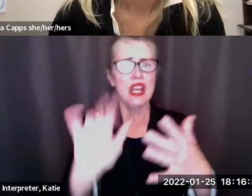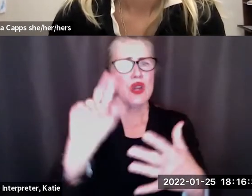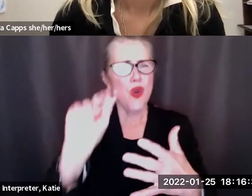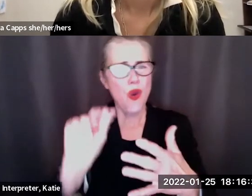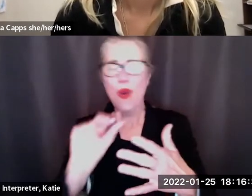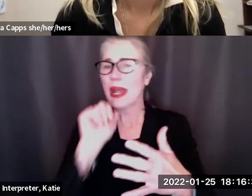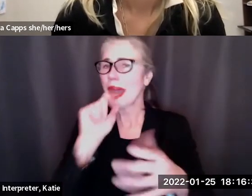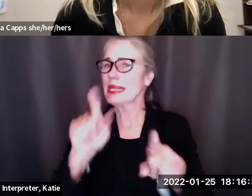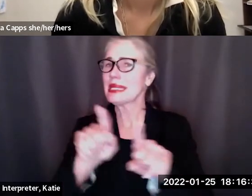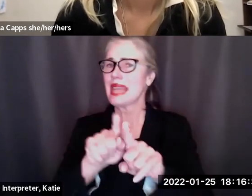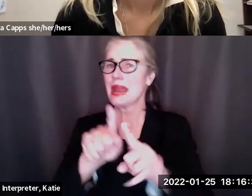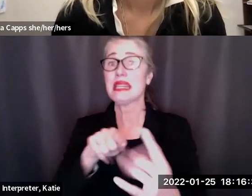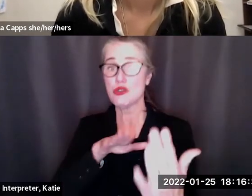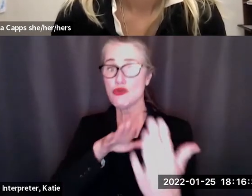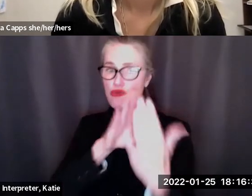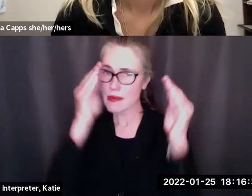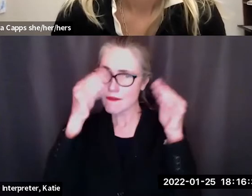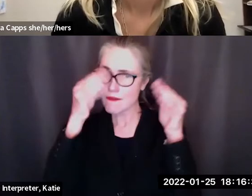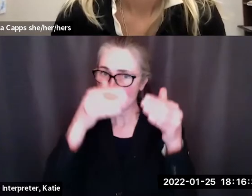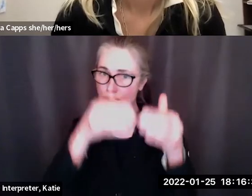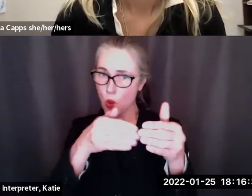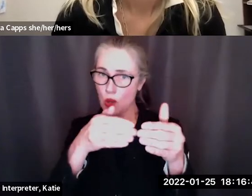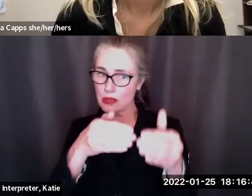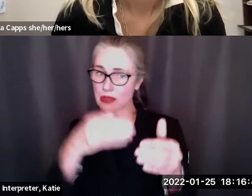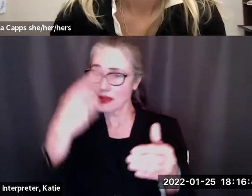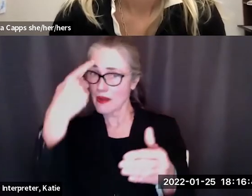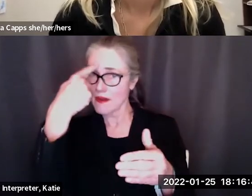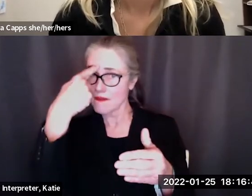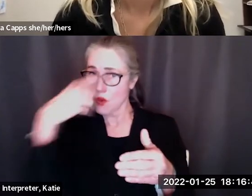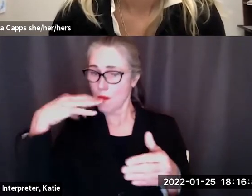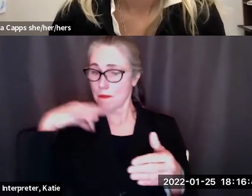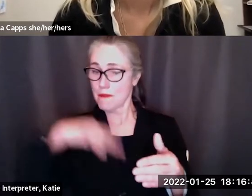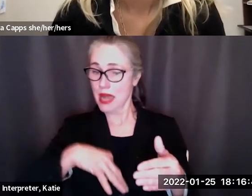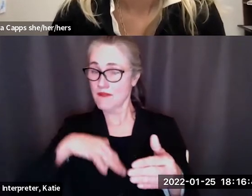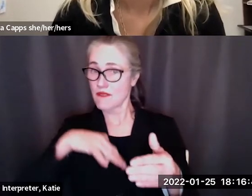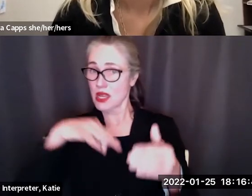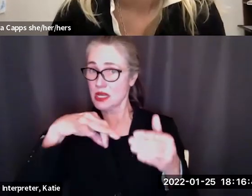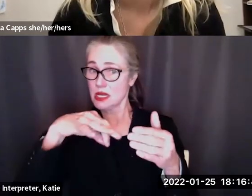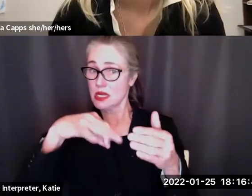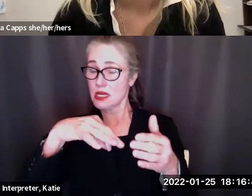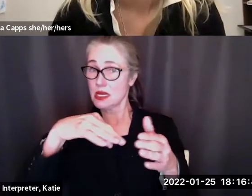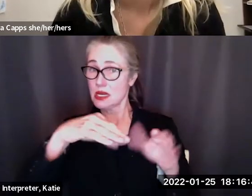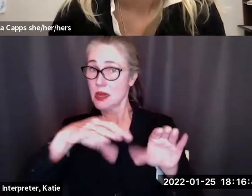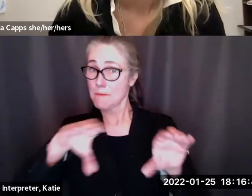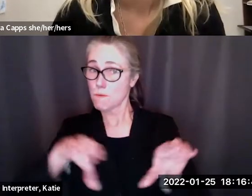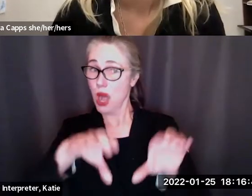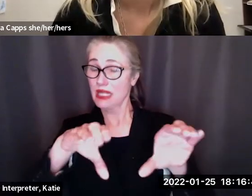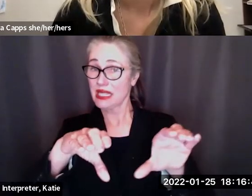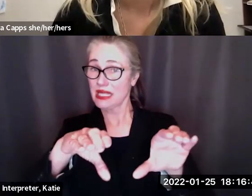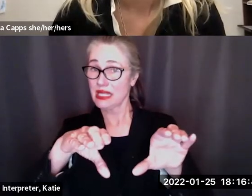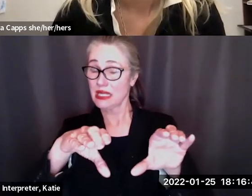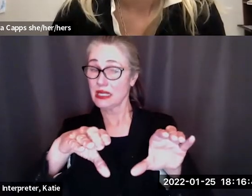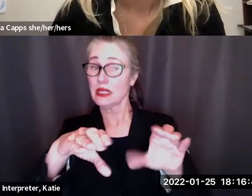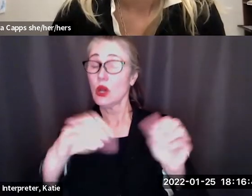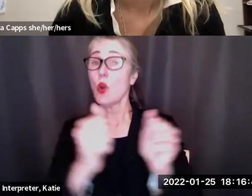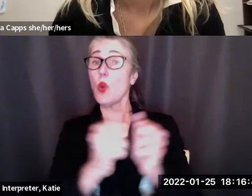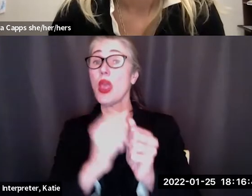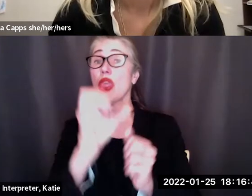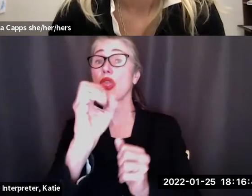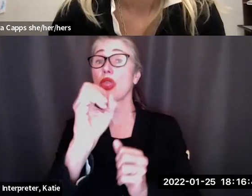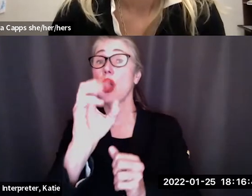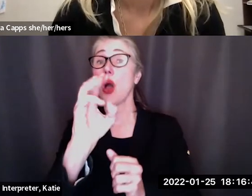as we address omicron so which is different so we need to pivot in a way that helps us to best